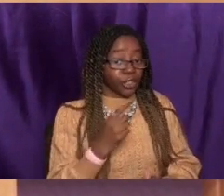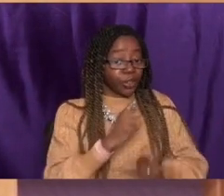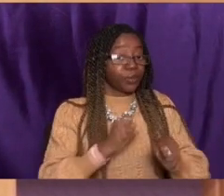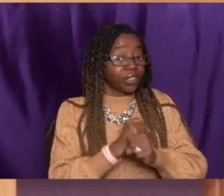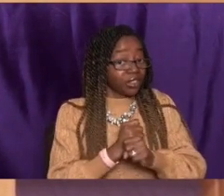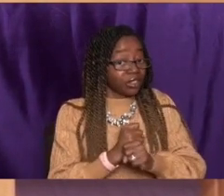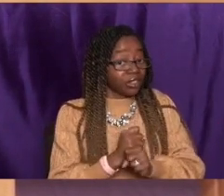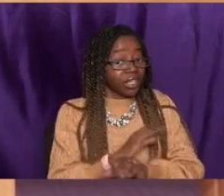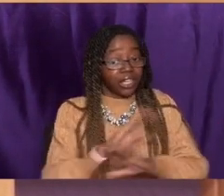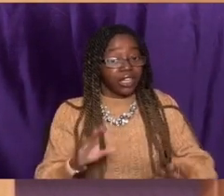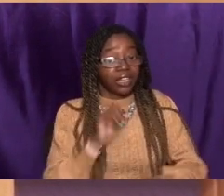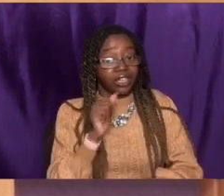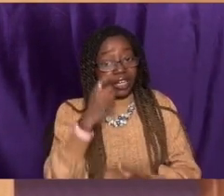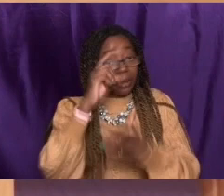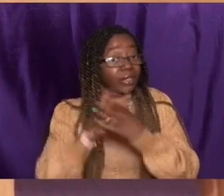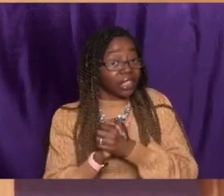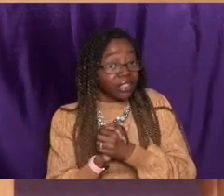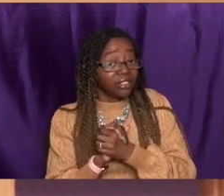If he didn't believe in